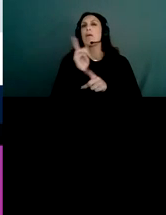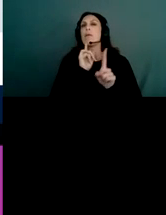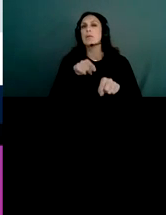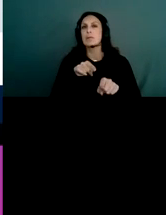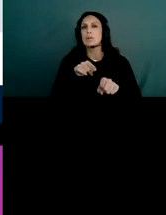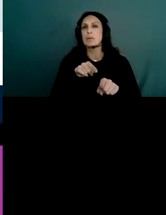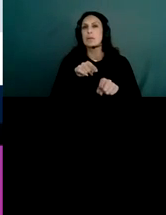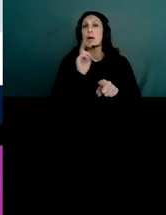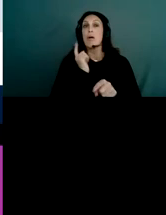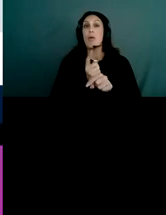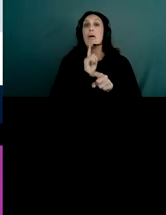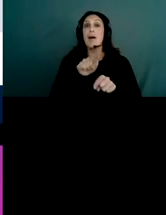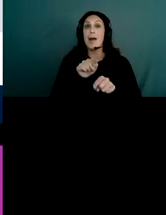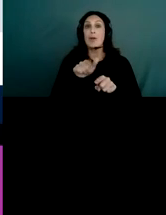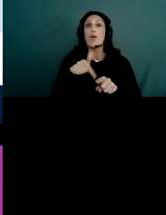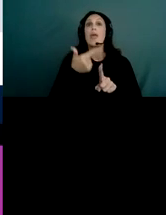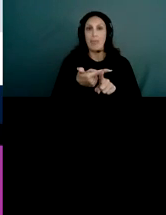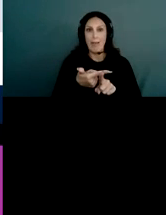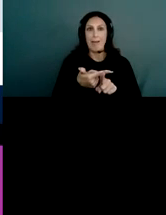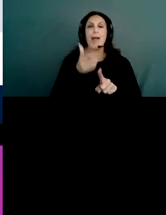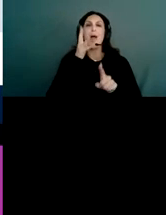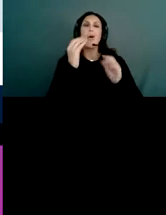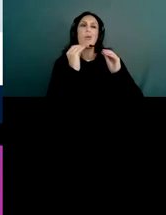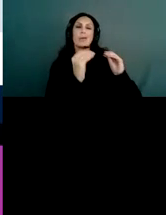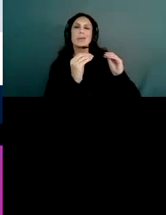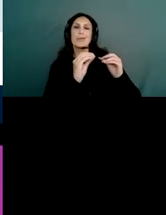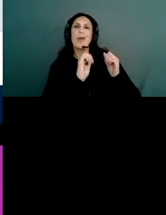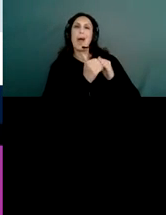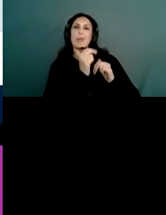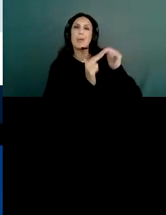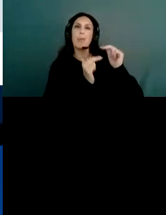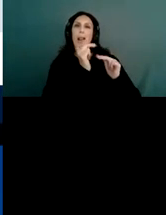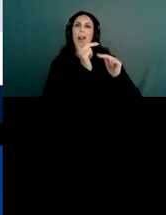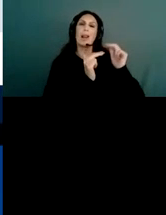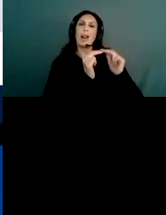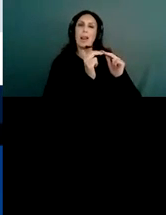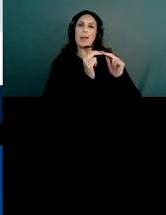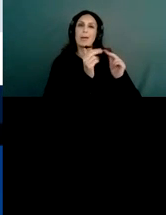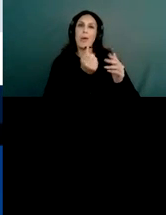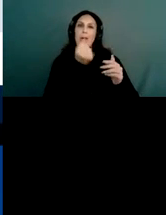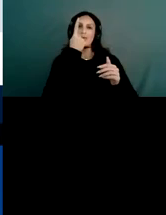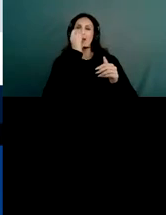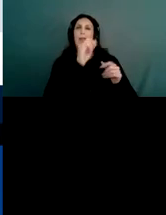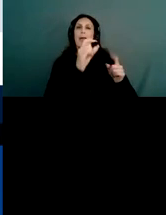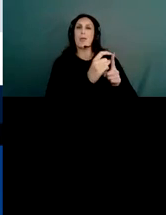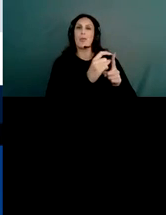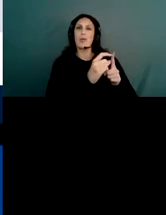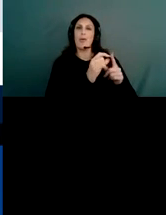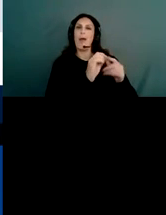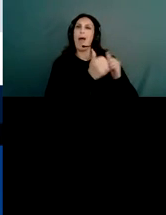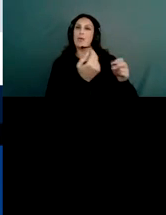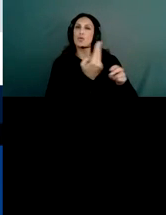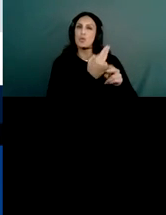an instructional step to work on the same skill. Returning back to the home screen, students will see their usage numbers